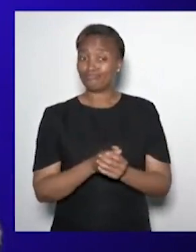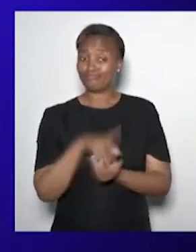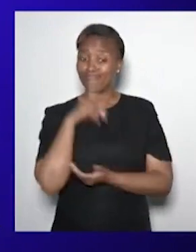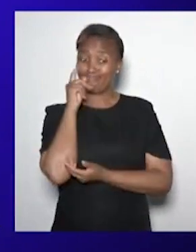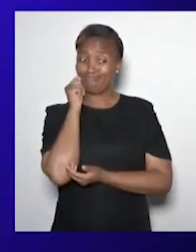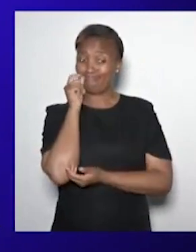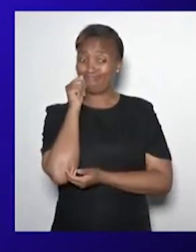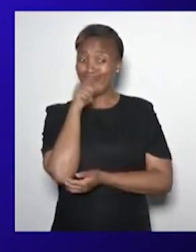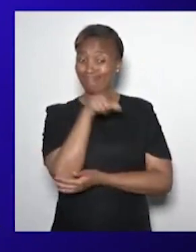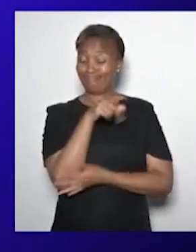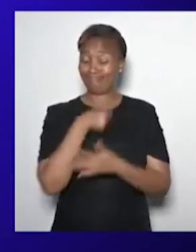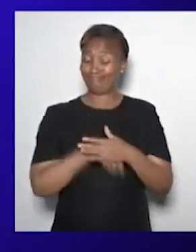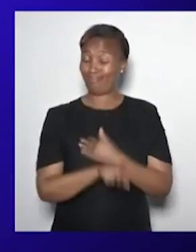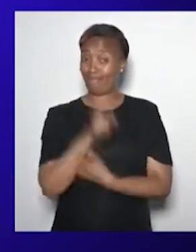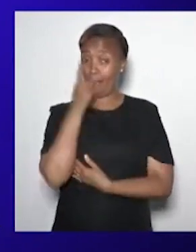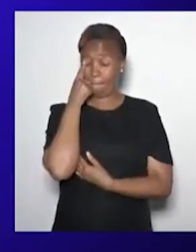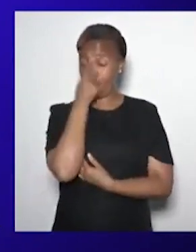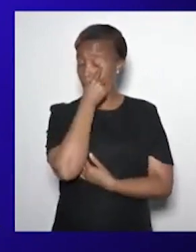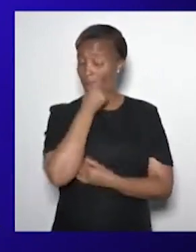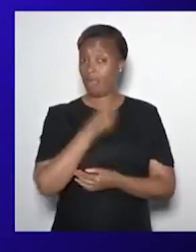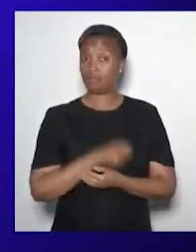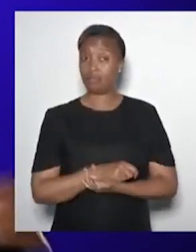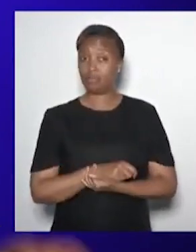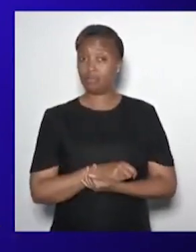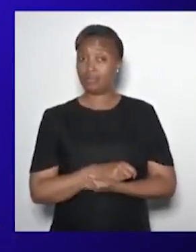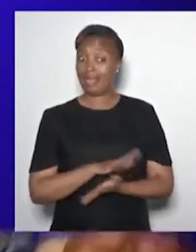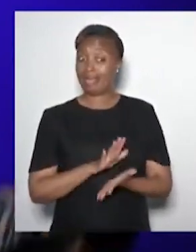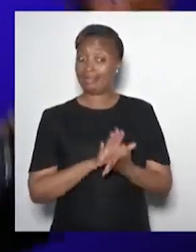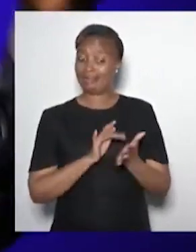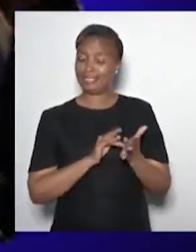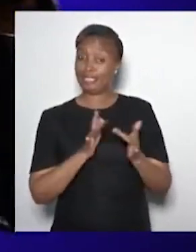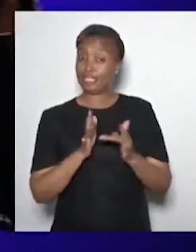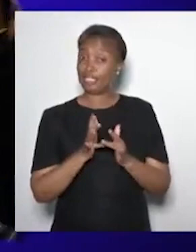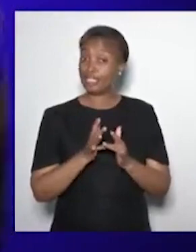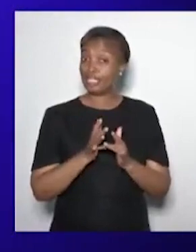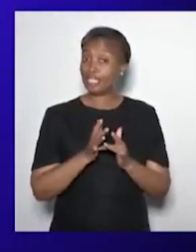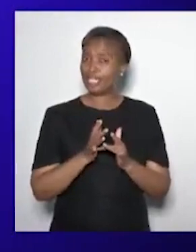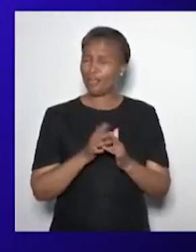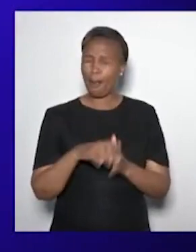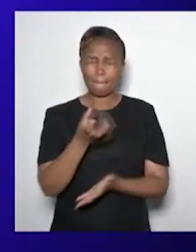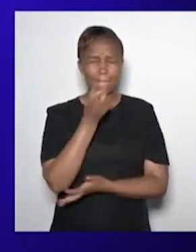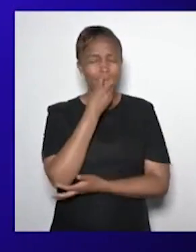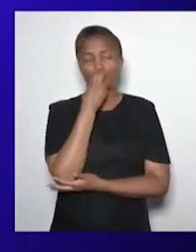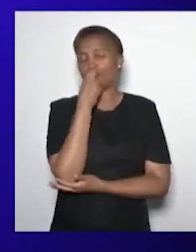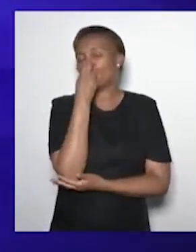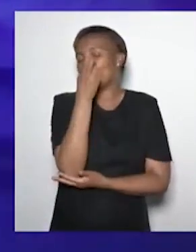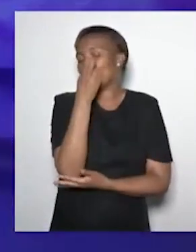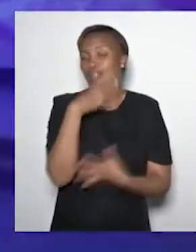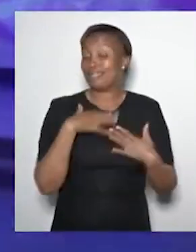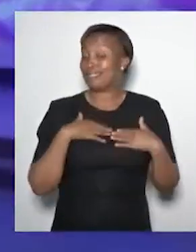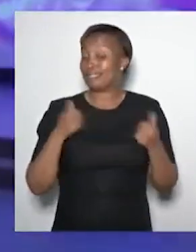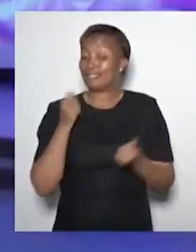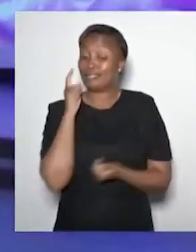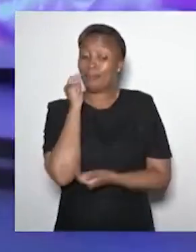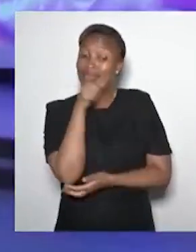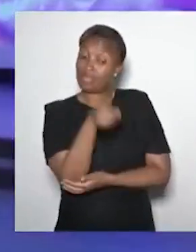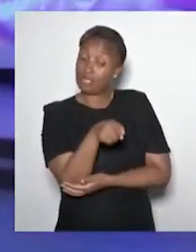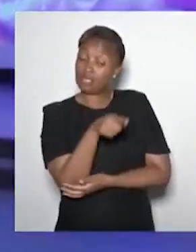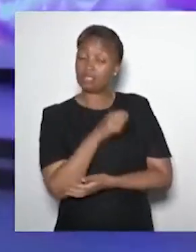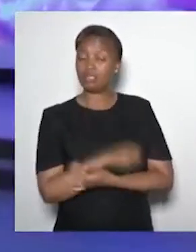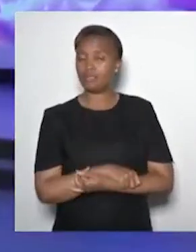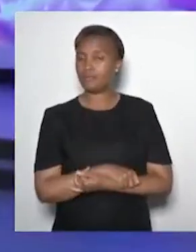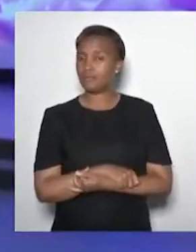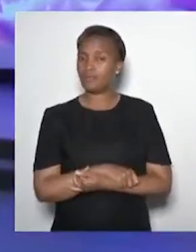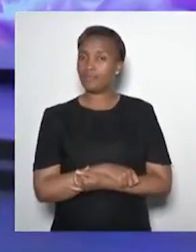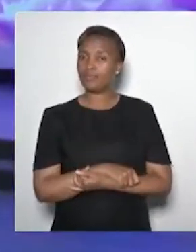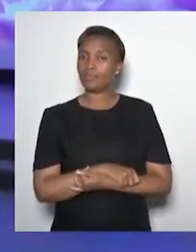man who was born blind and Jesus miraculously healed him. It